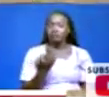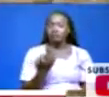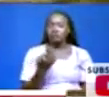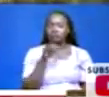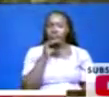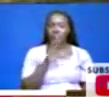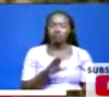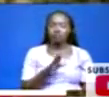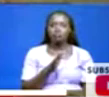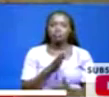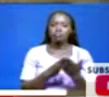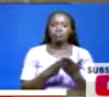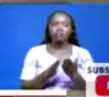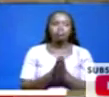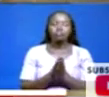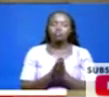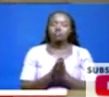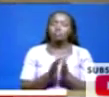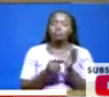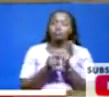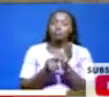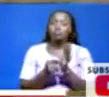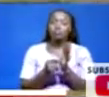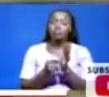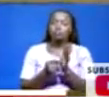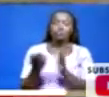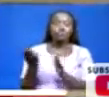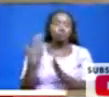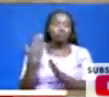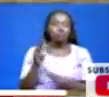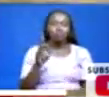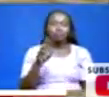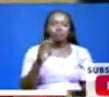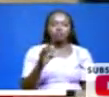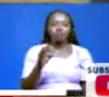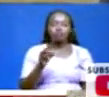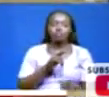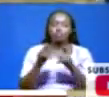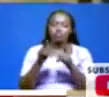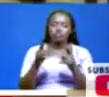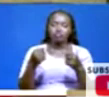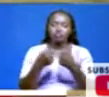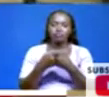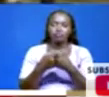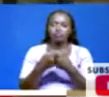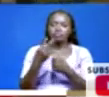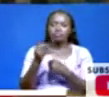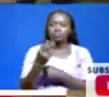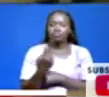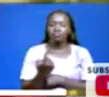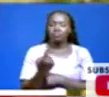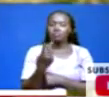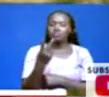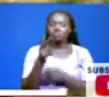Oliver was part of the star-studded Hyundai World Rally team in the last two WRC Safari Rally events in 2021 and